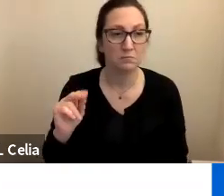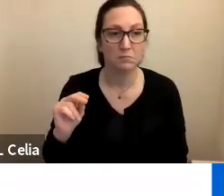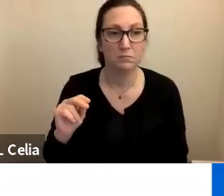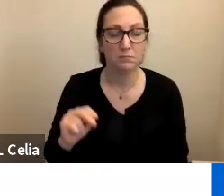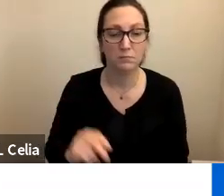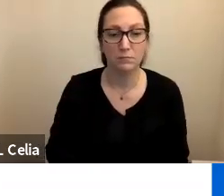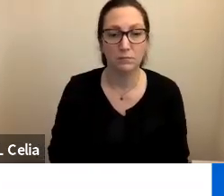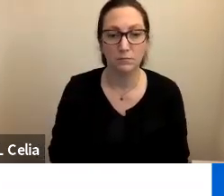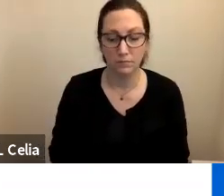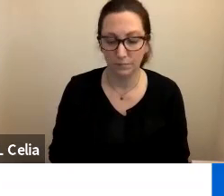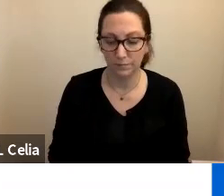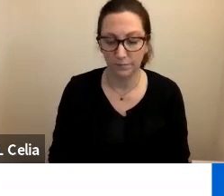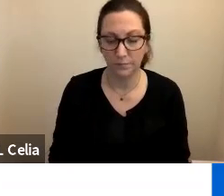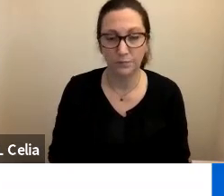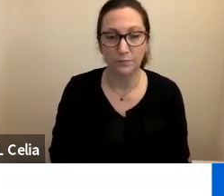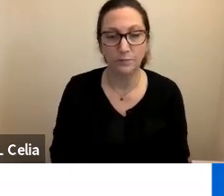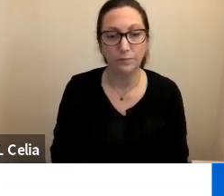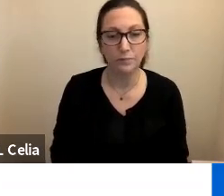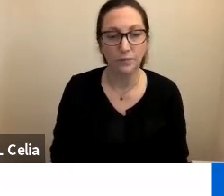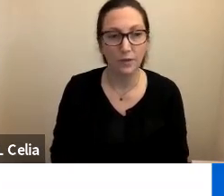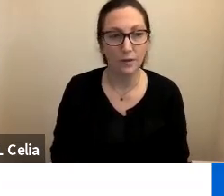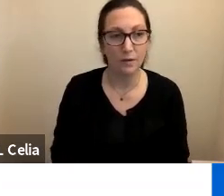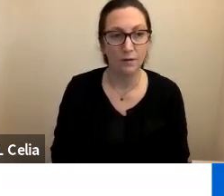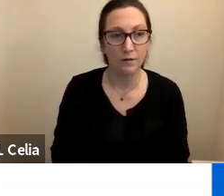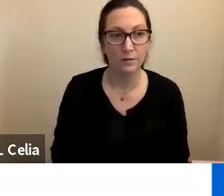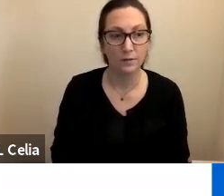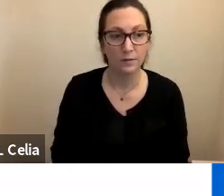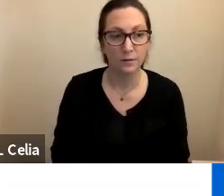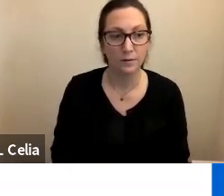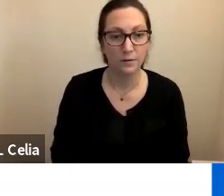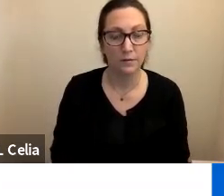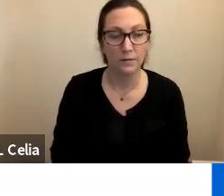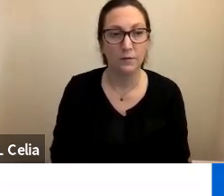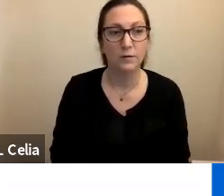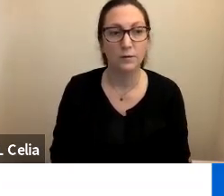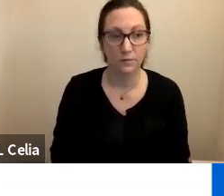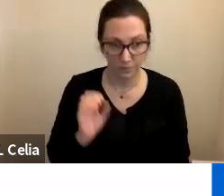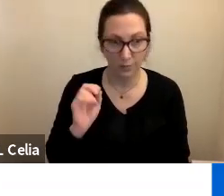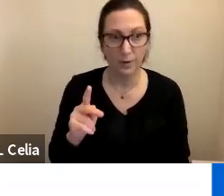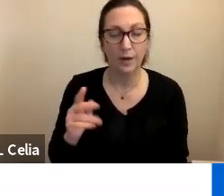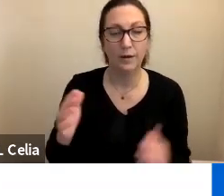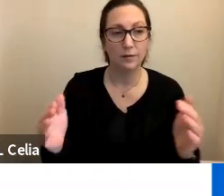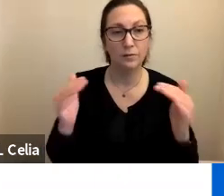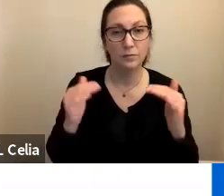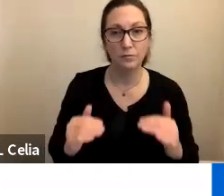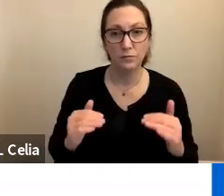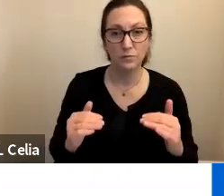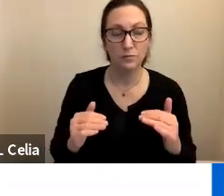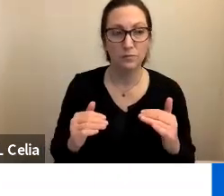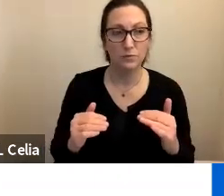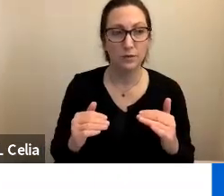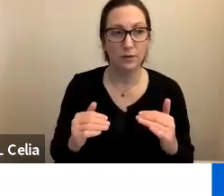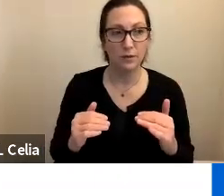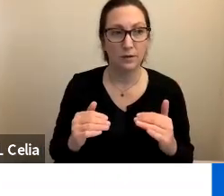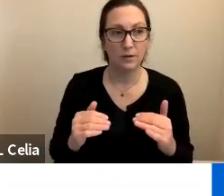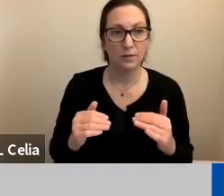clarified my question. Thank you. Okay. If we are ready, we will move to those that